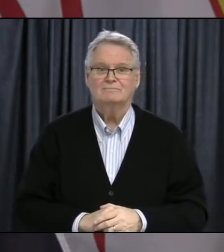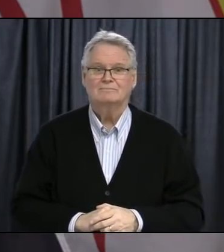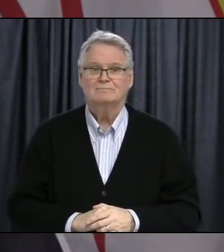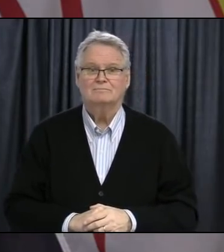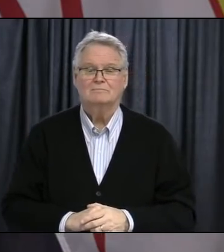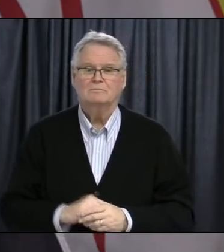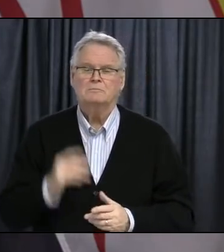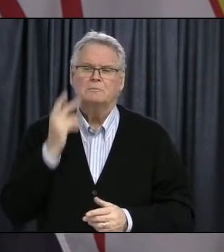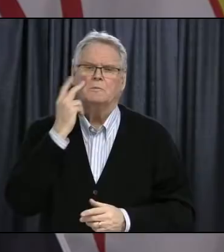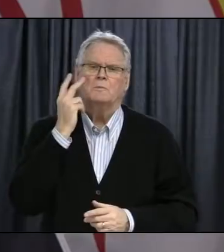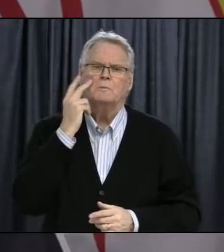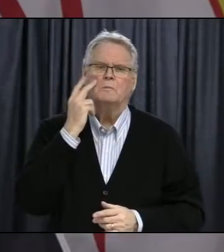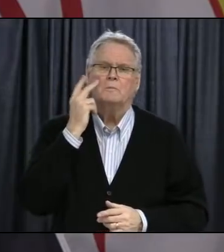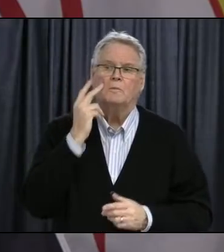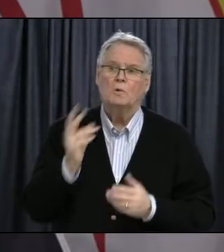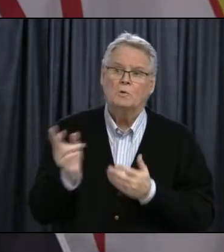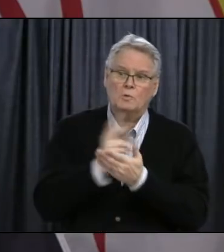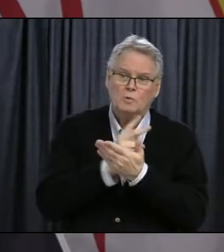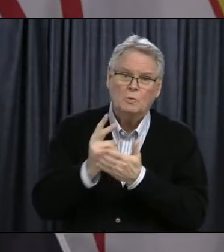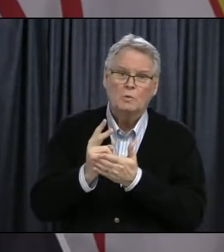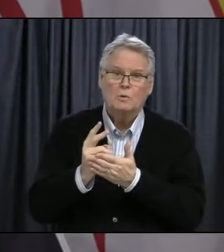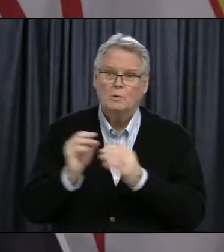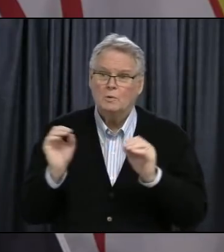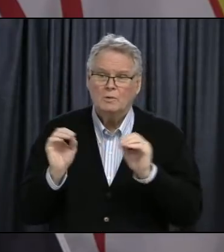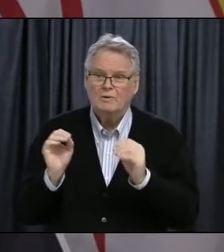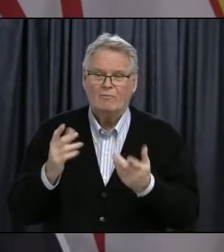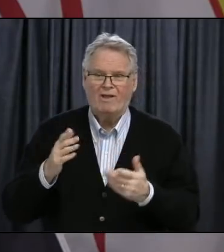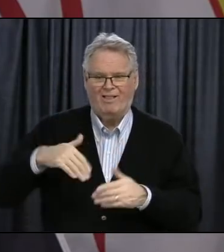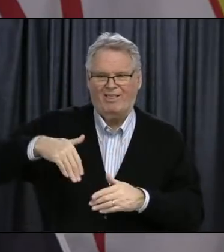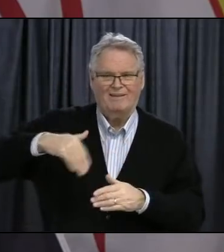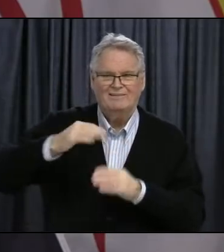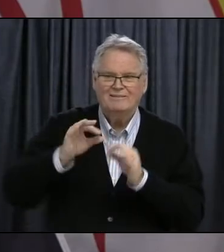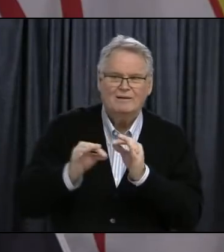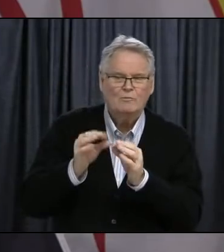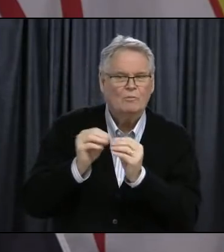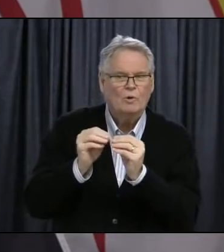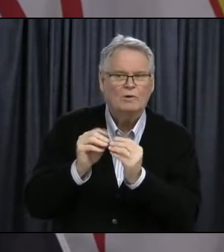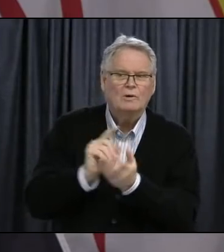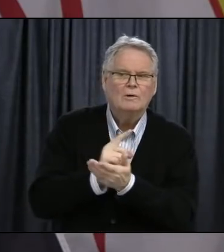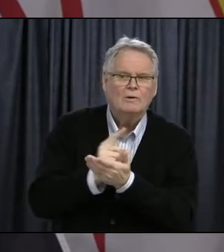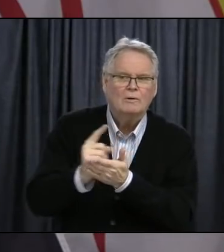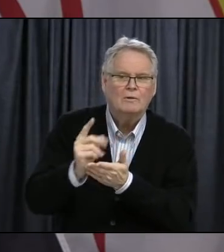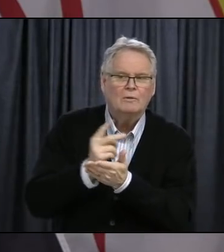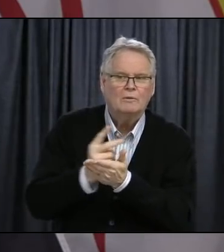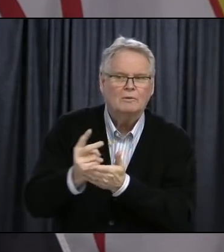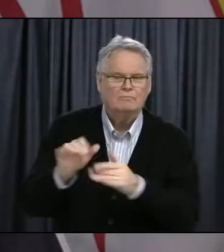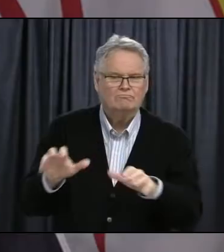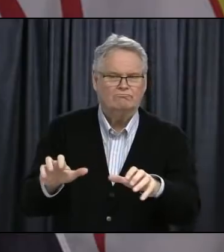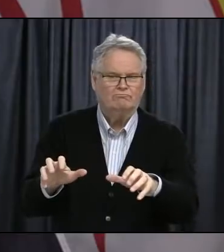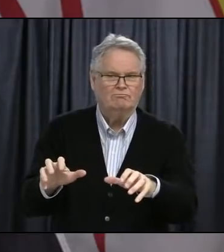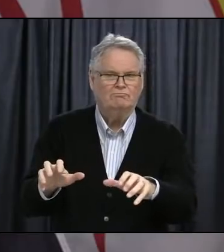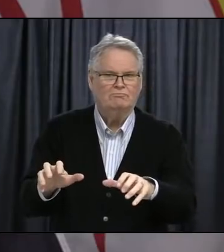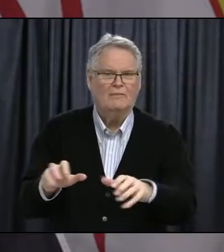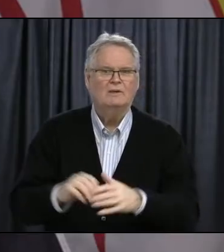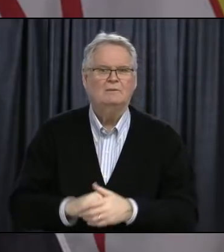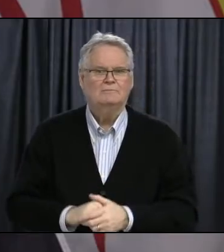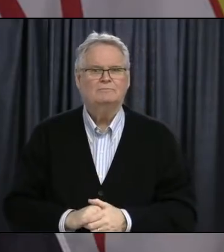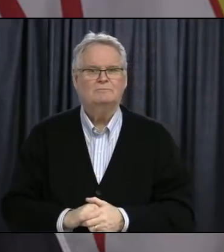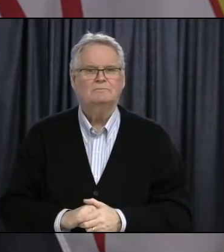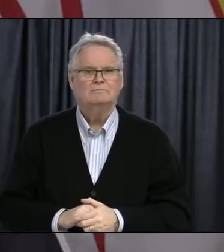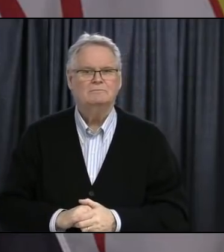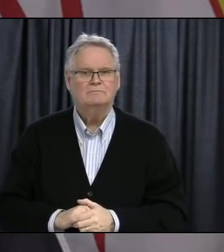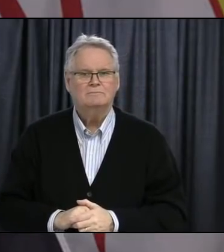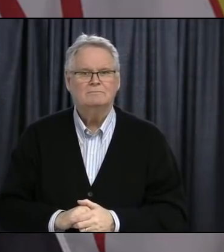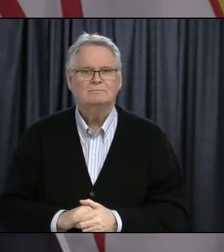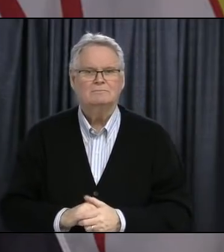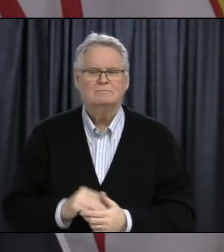a significant decrease in cases, and we just haven't had that time under our belt yet to see what's happening. We